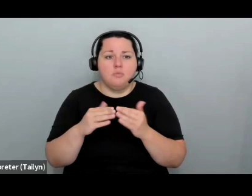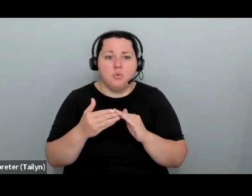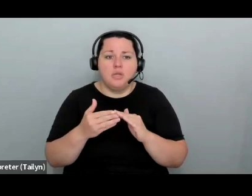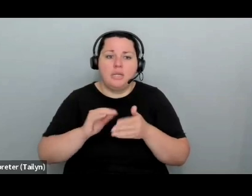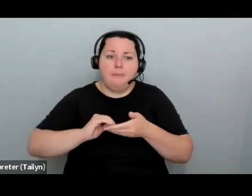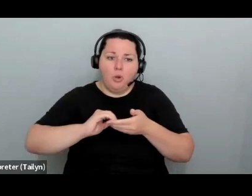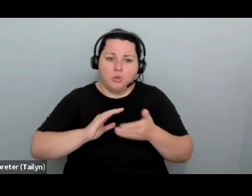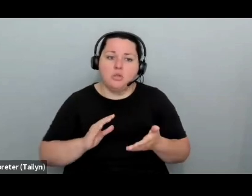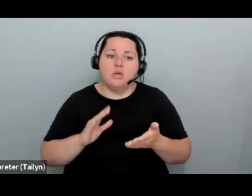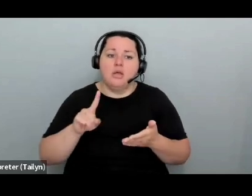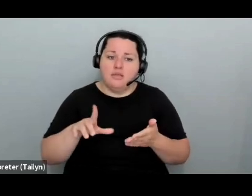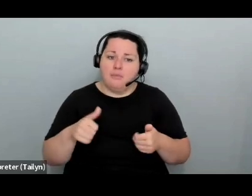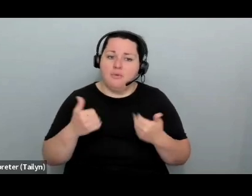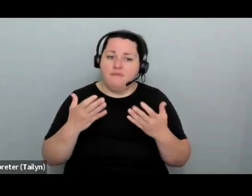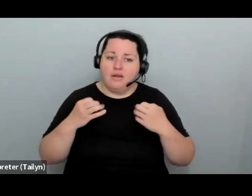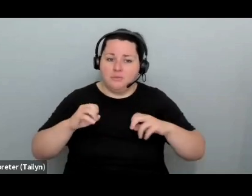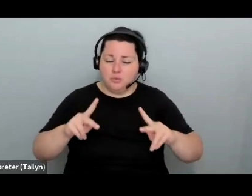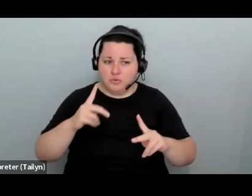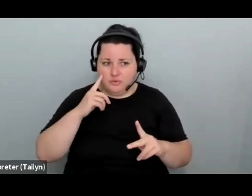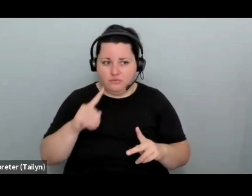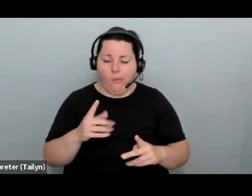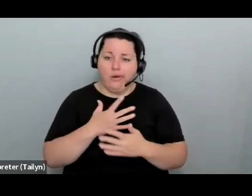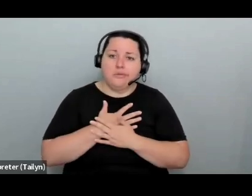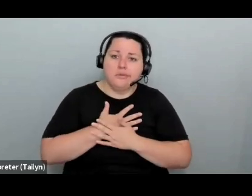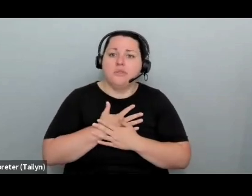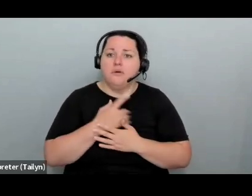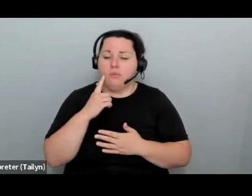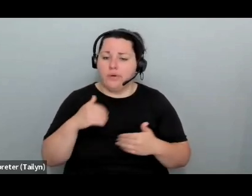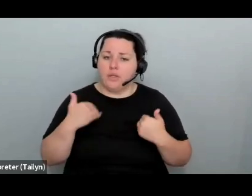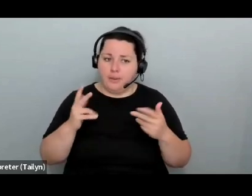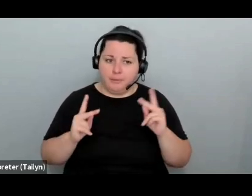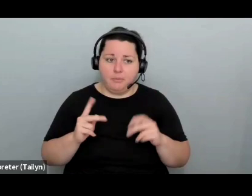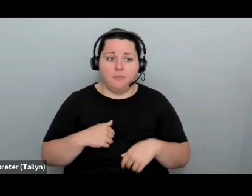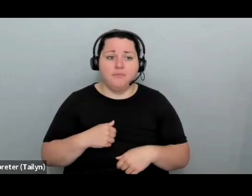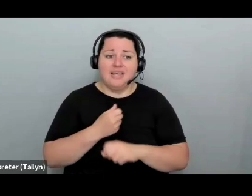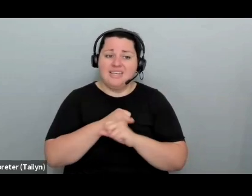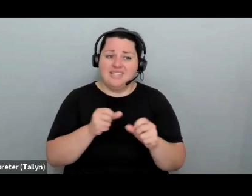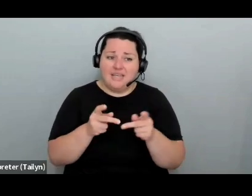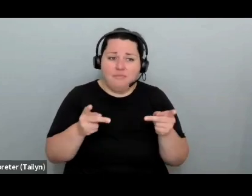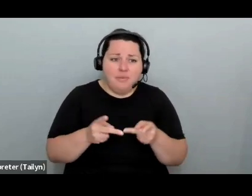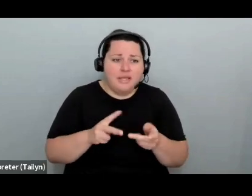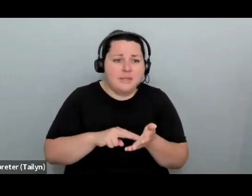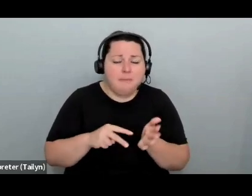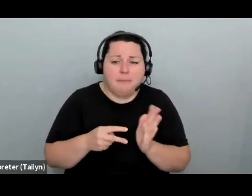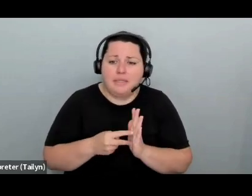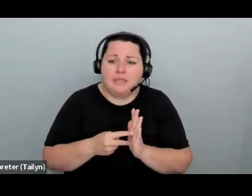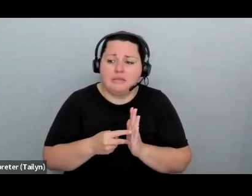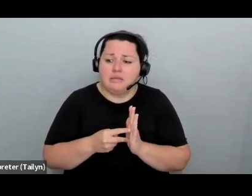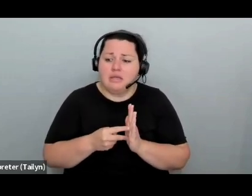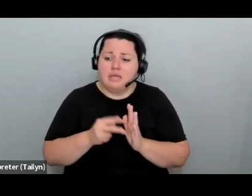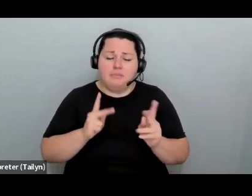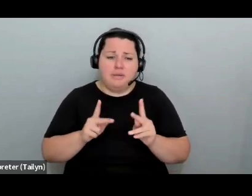community that provides opportunities for respite for youth and young adults. Safe places can mean places where individuals